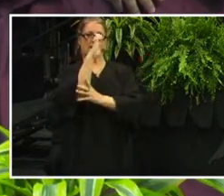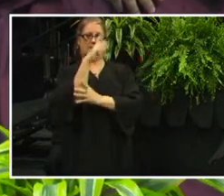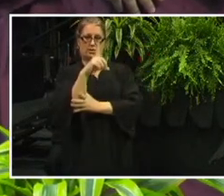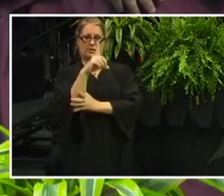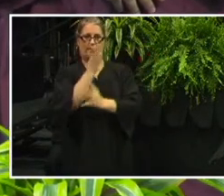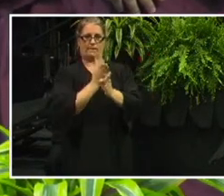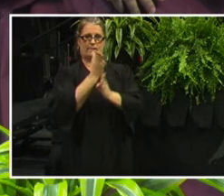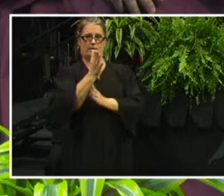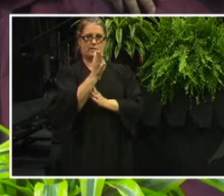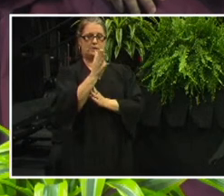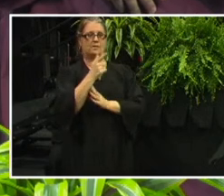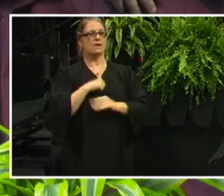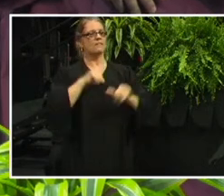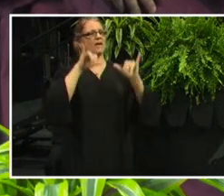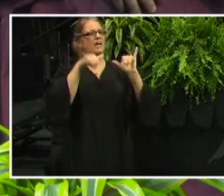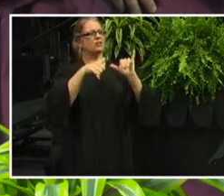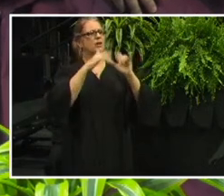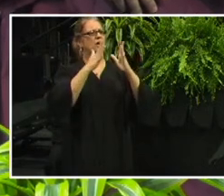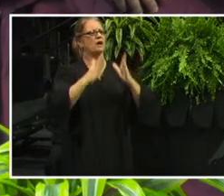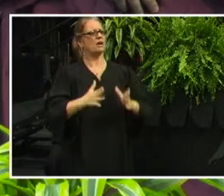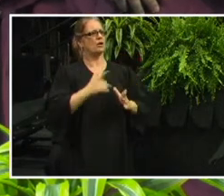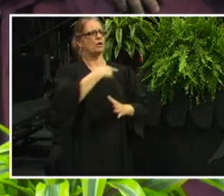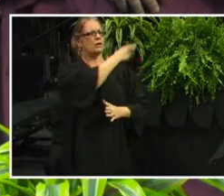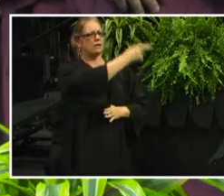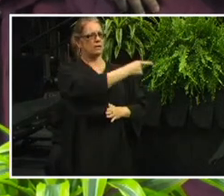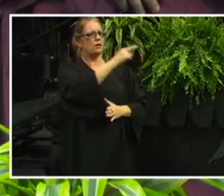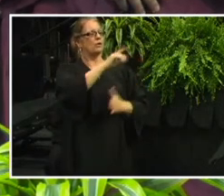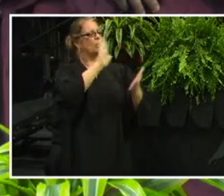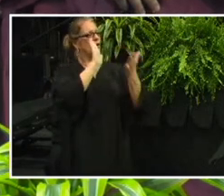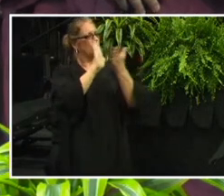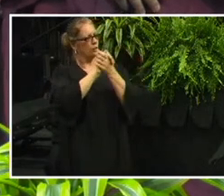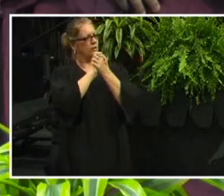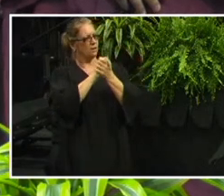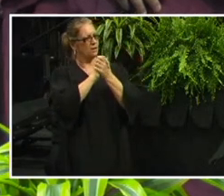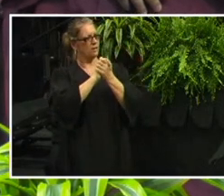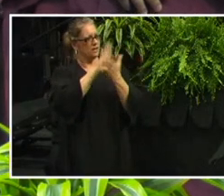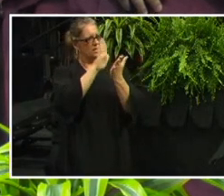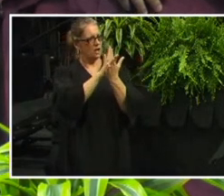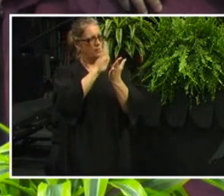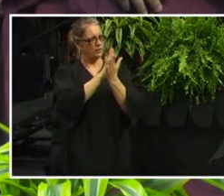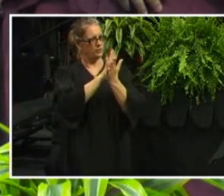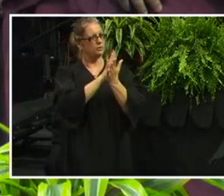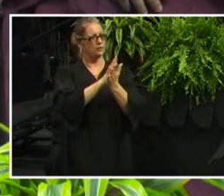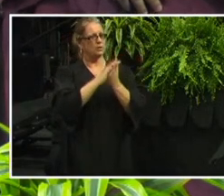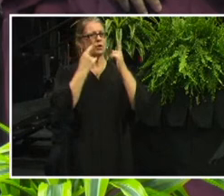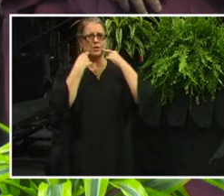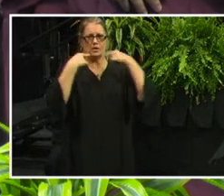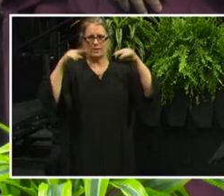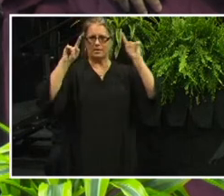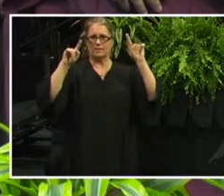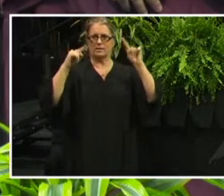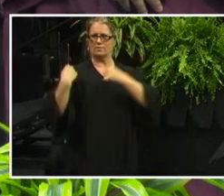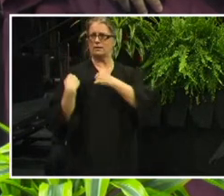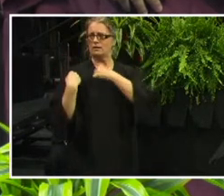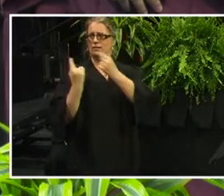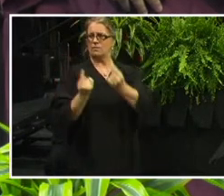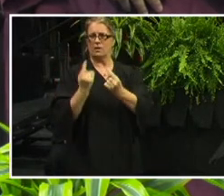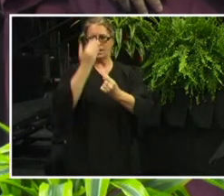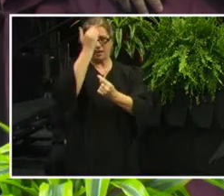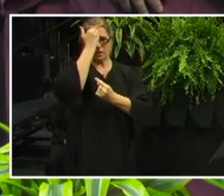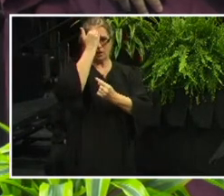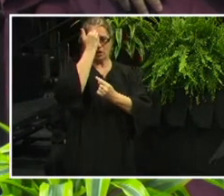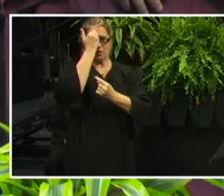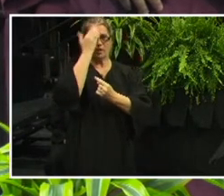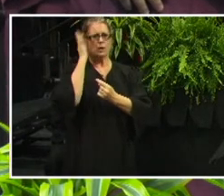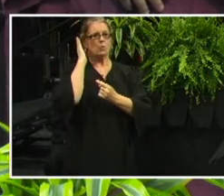the field of engineering. I want to congratulate Bao on his academic accomplishments thus far, and I know he will continue to